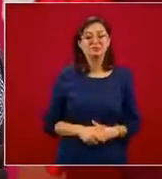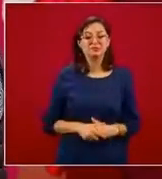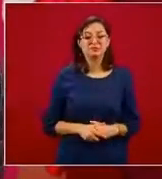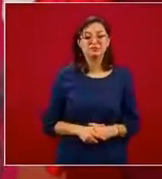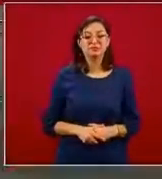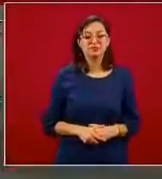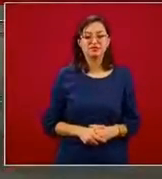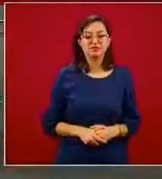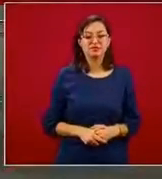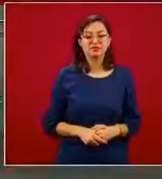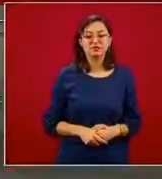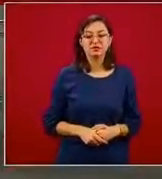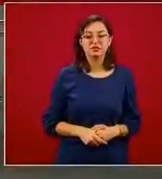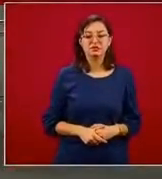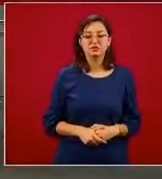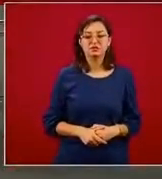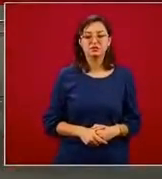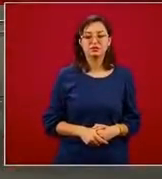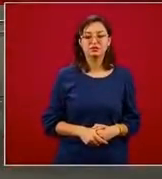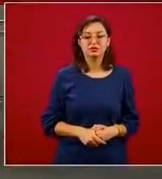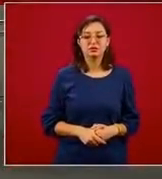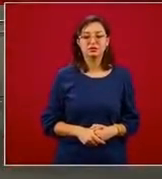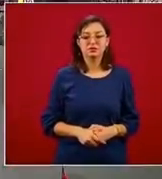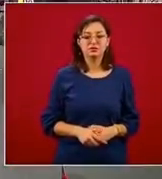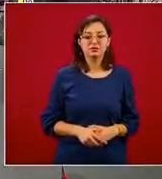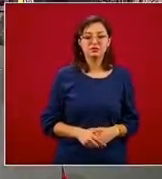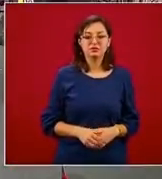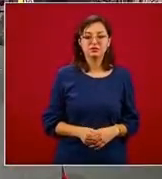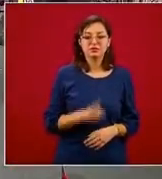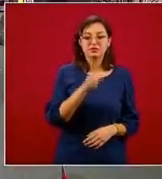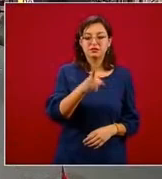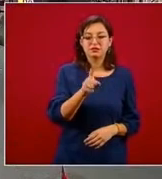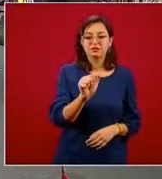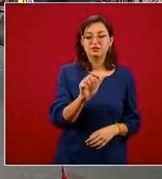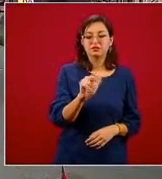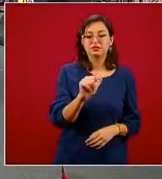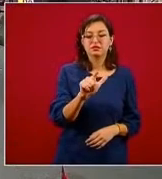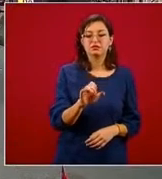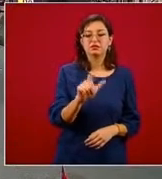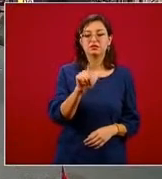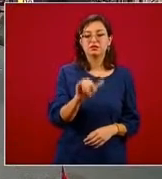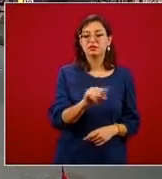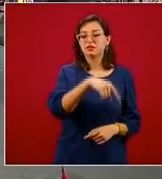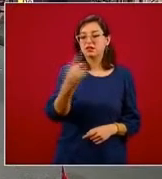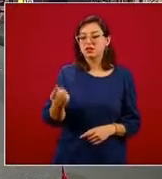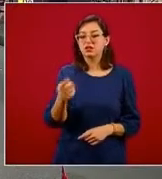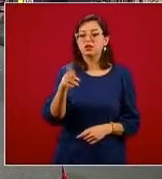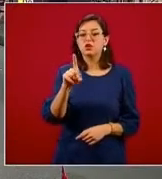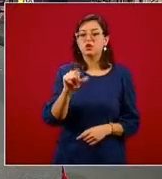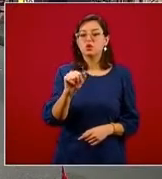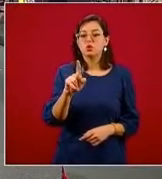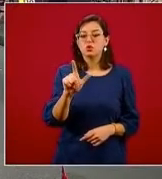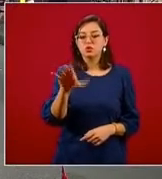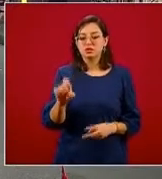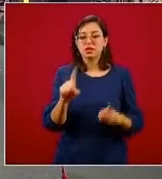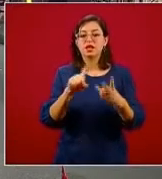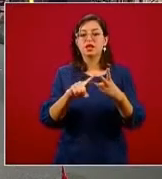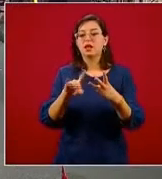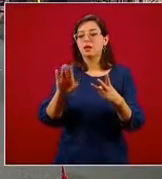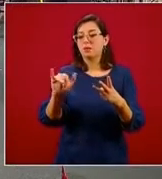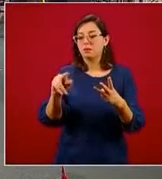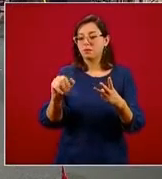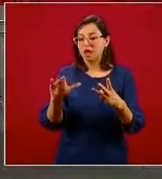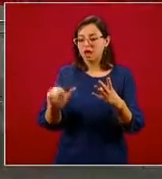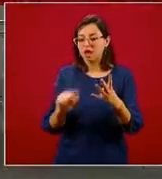So I think that's Gracias, unnecessary spending there. Araceli, Thank you, Dulce, Araceli, Bianca. Dulce, Bianca,